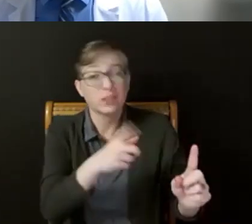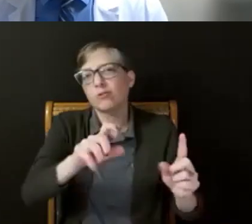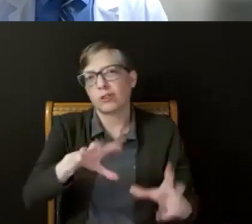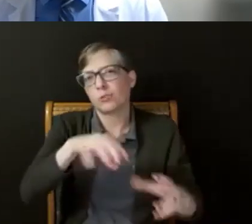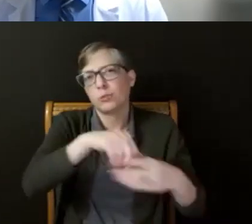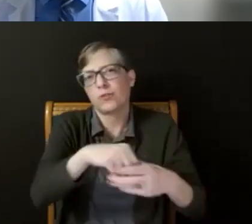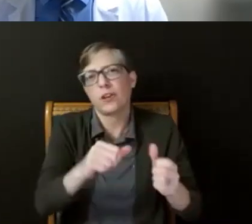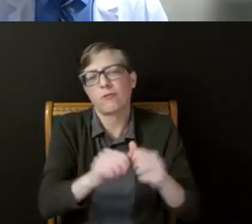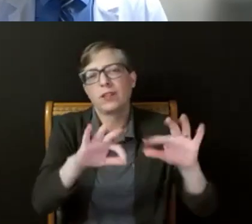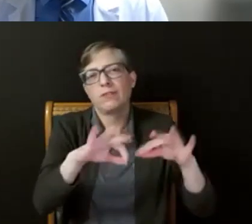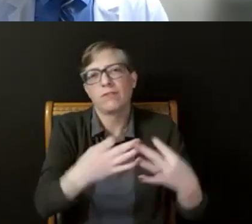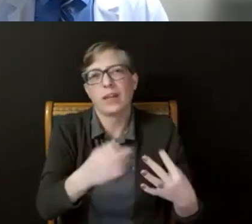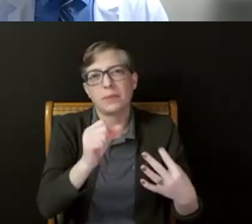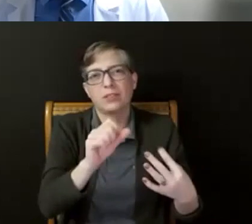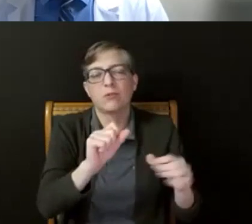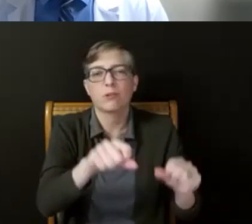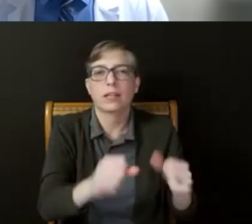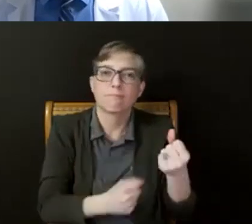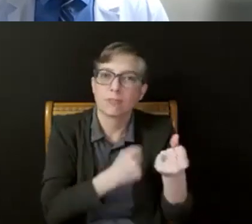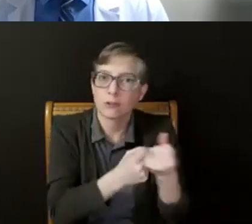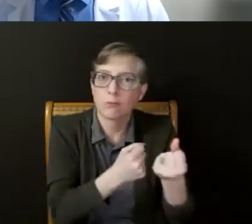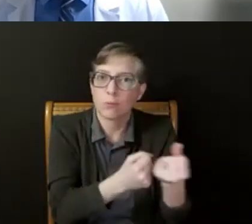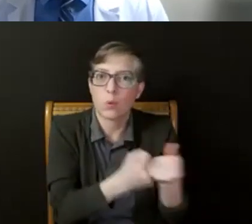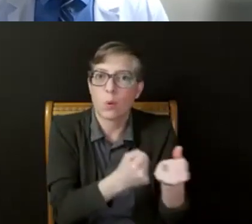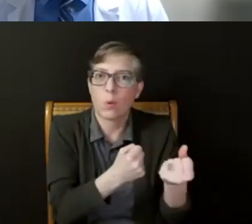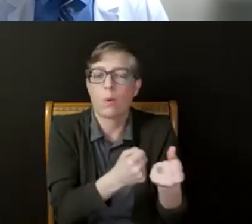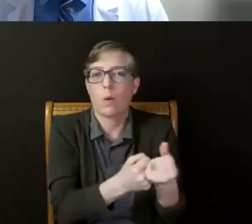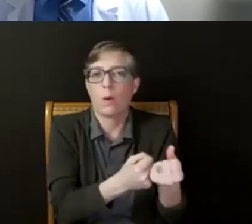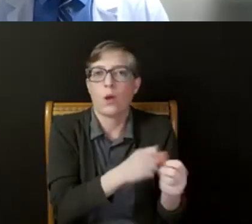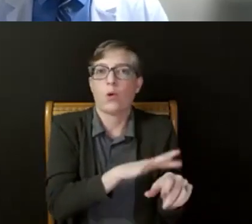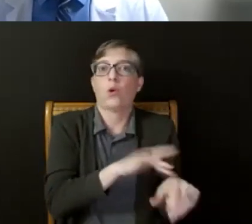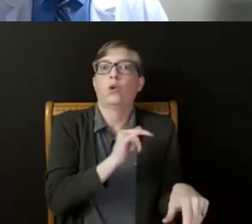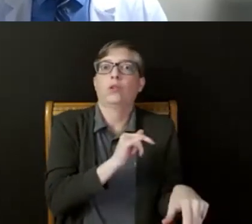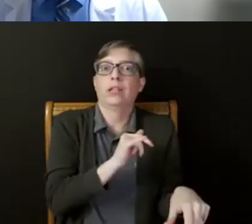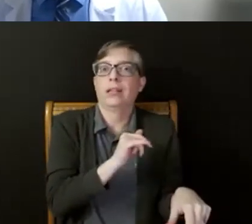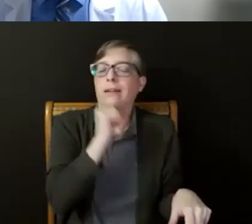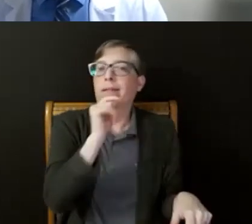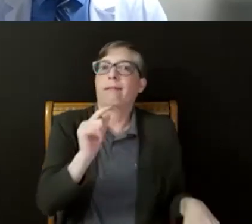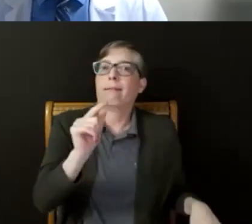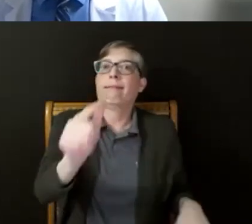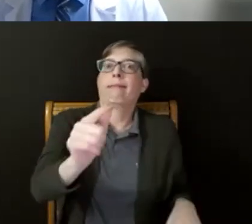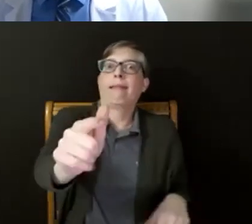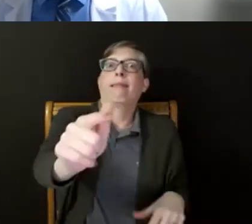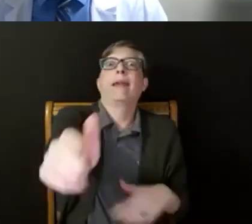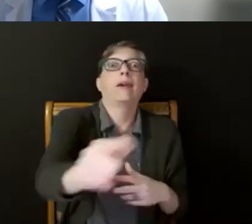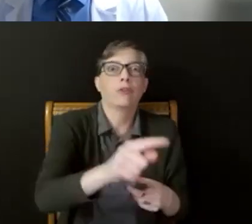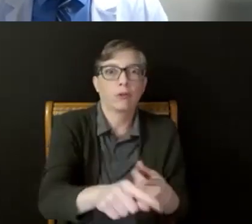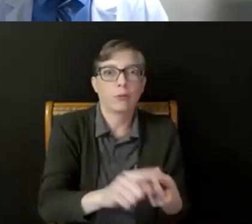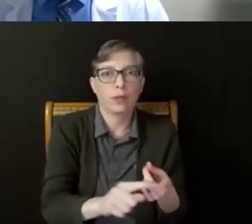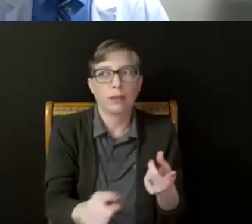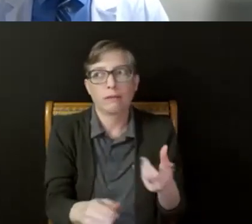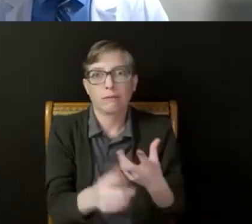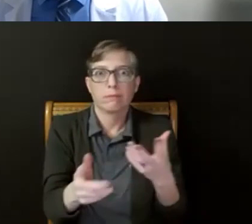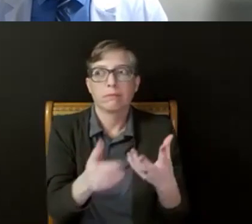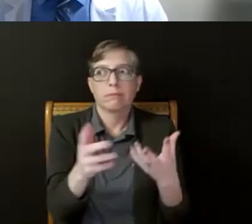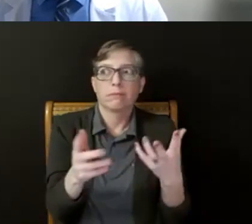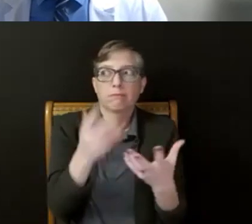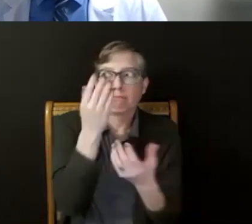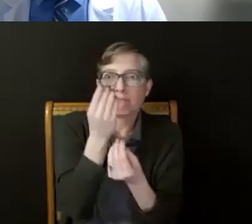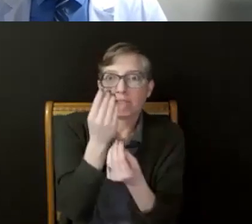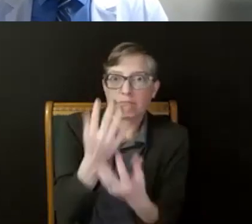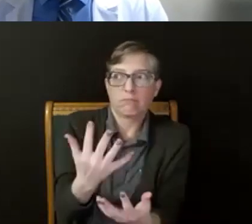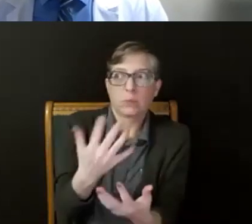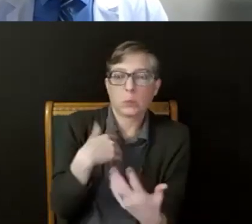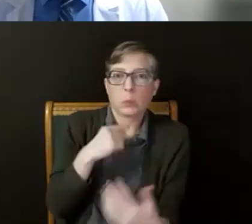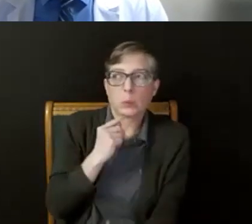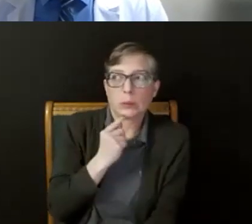their support network early, rather than when they start deciding to share that things have become